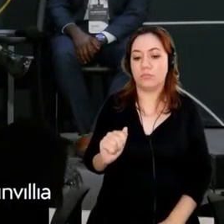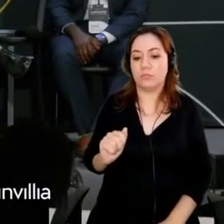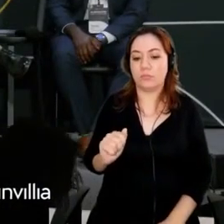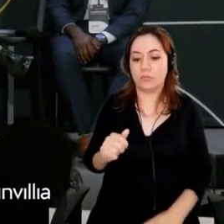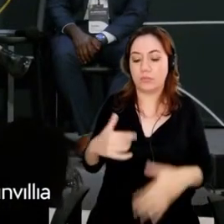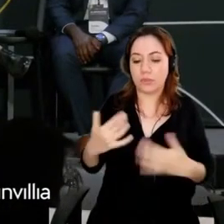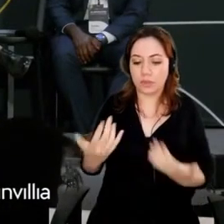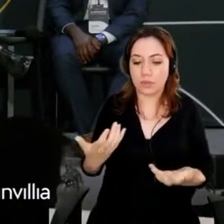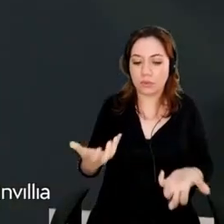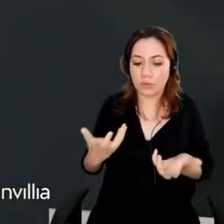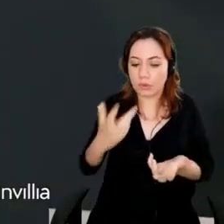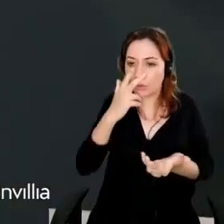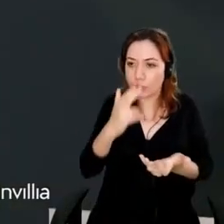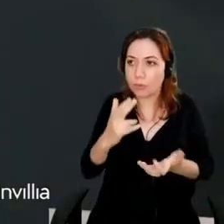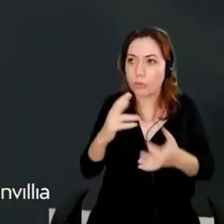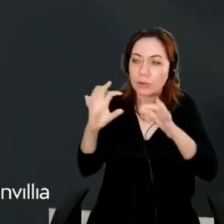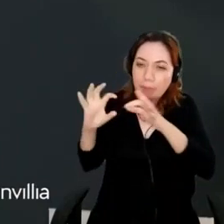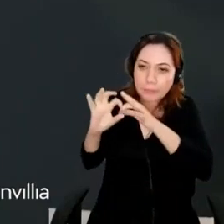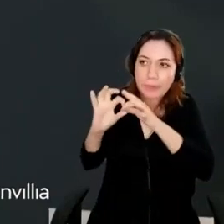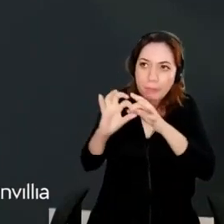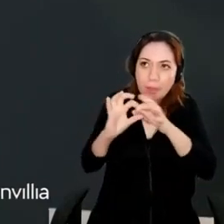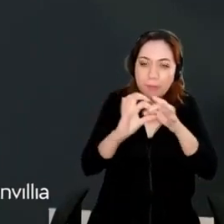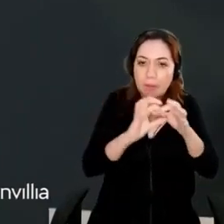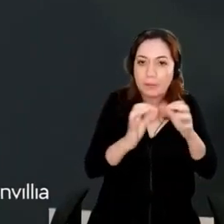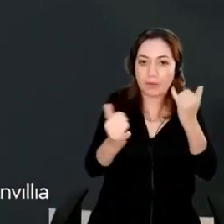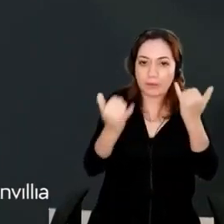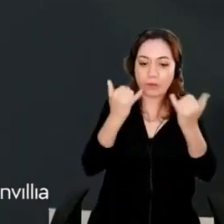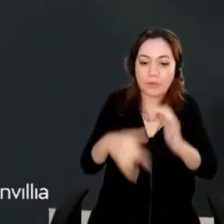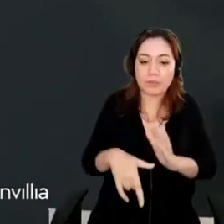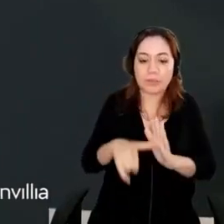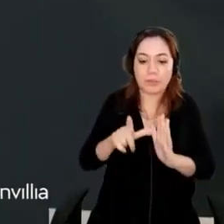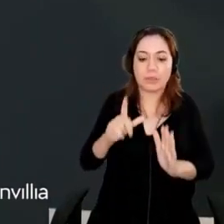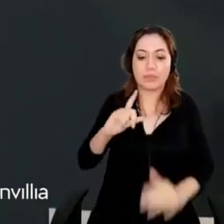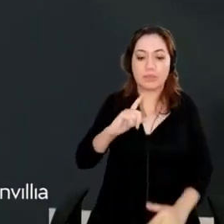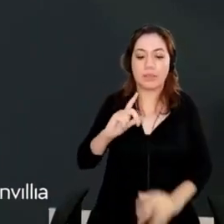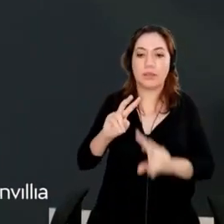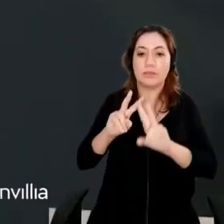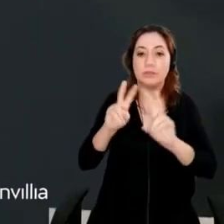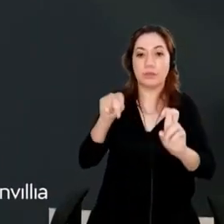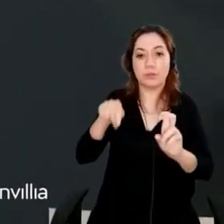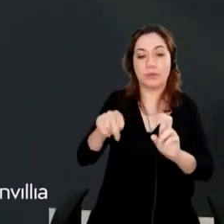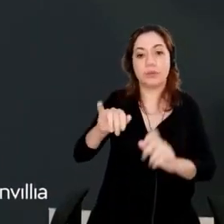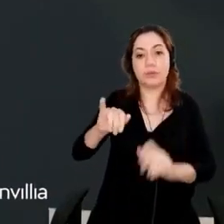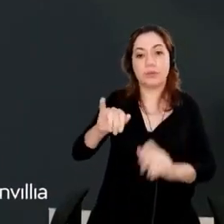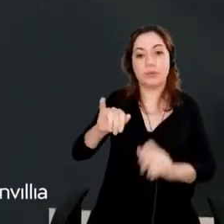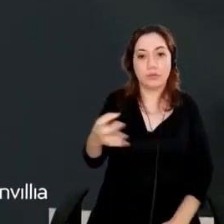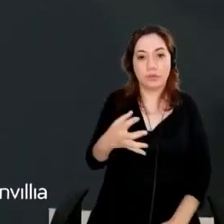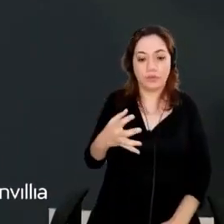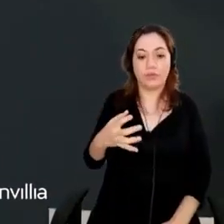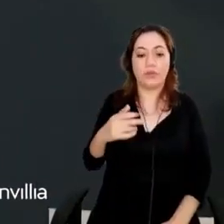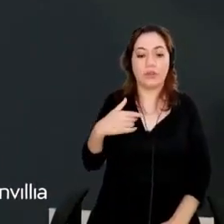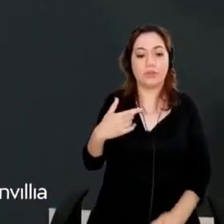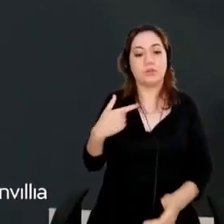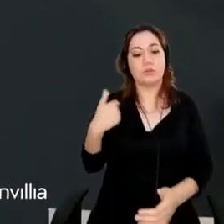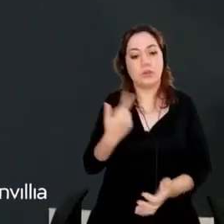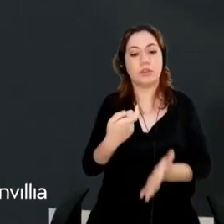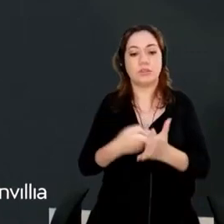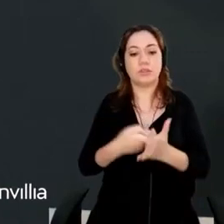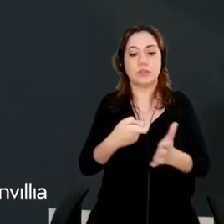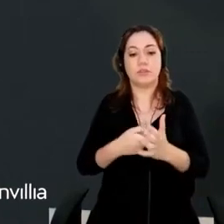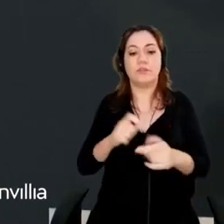were mentioned before here. I think about on the innovation side, I think we're trying to do a lot of things